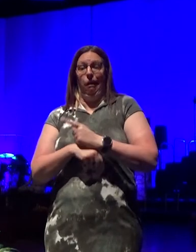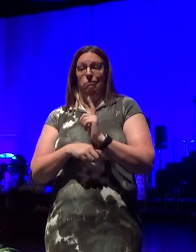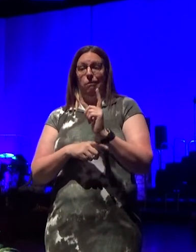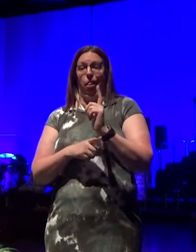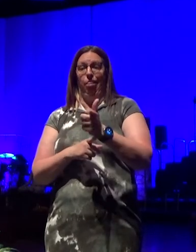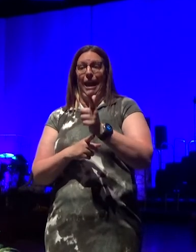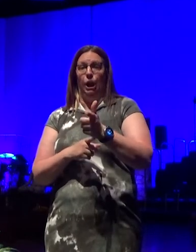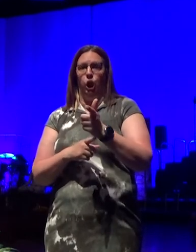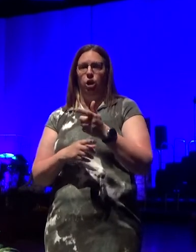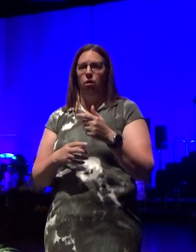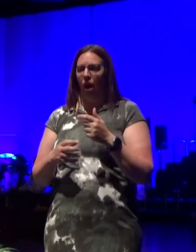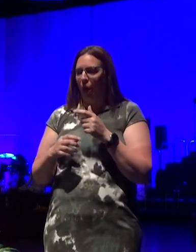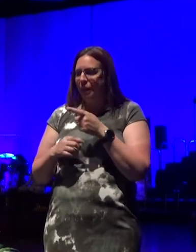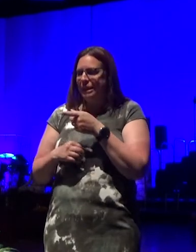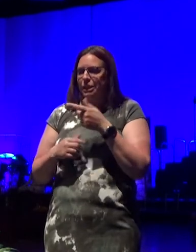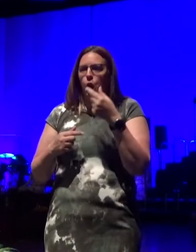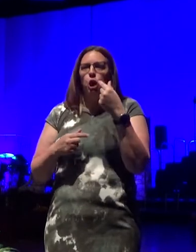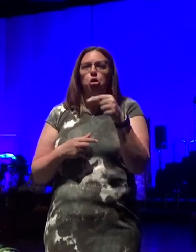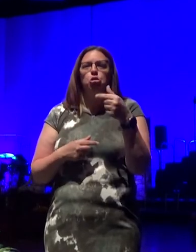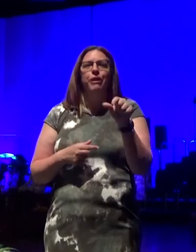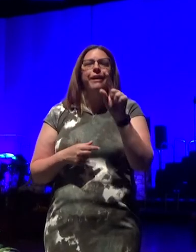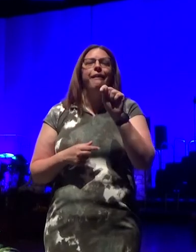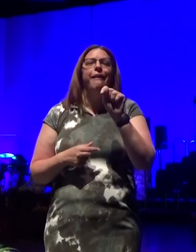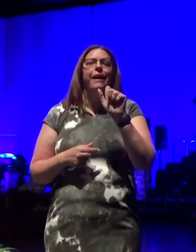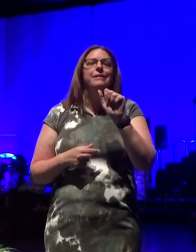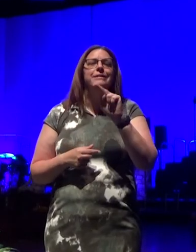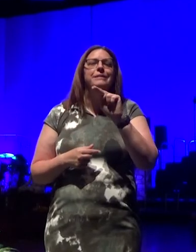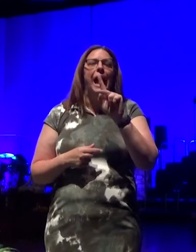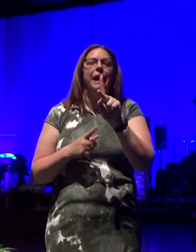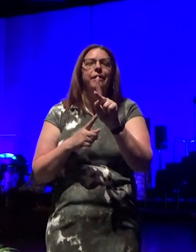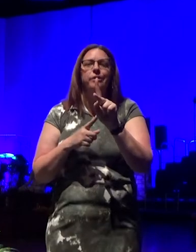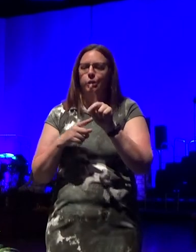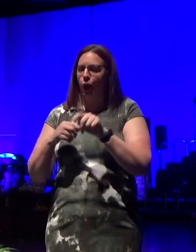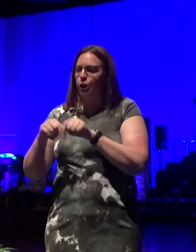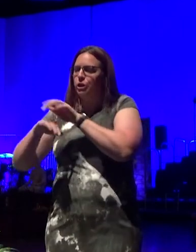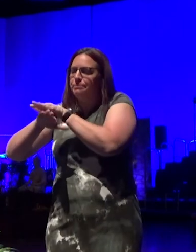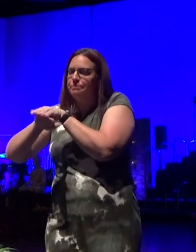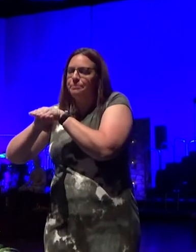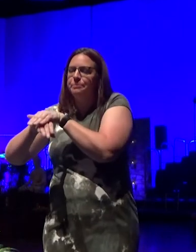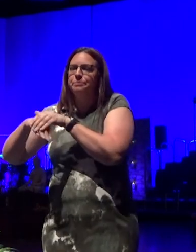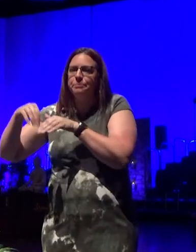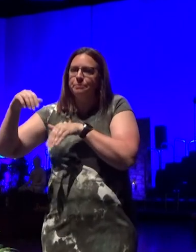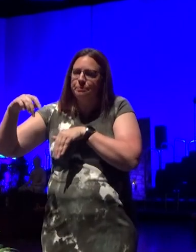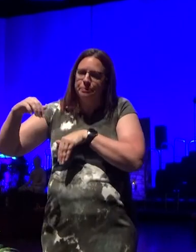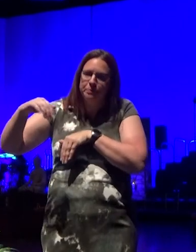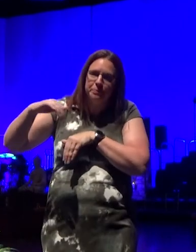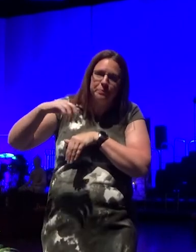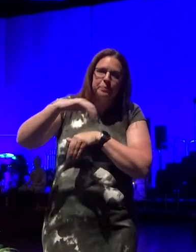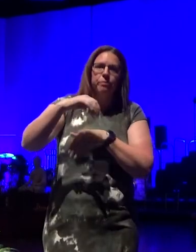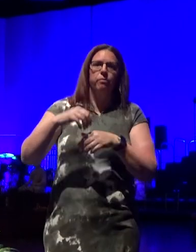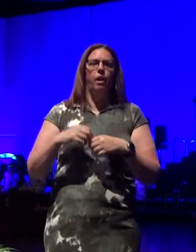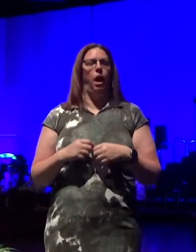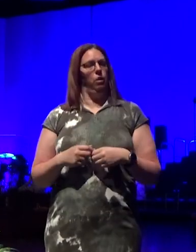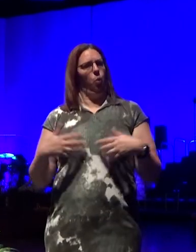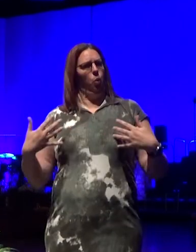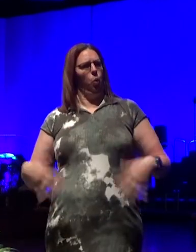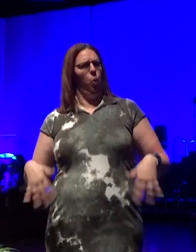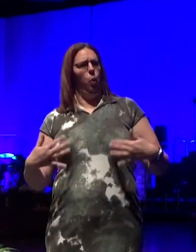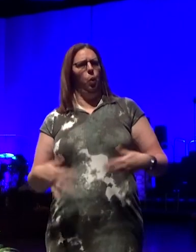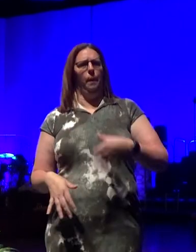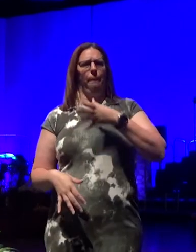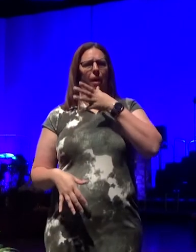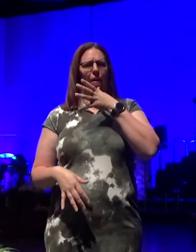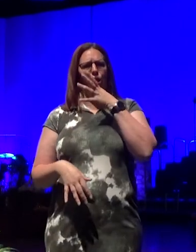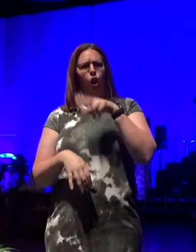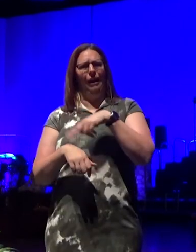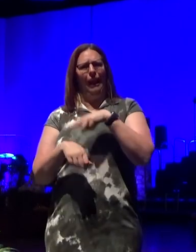tanks come out. And he comments on the wonder of Mother Nature, because every one of